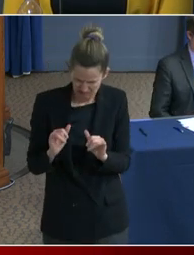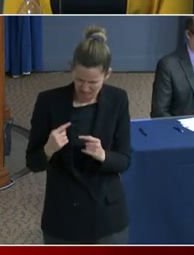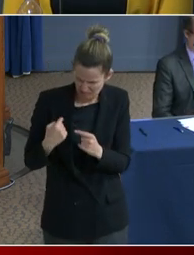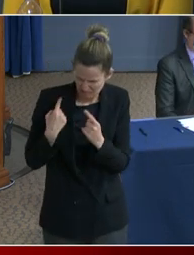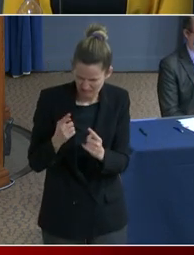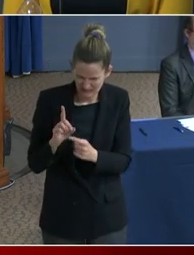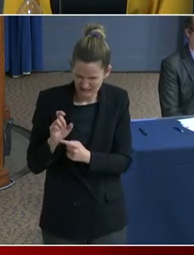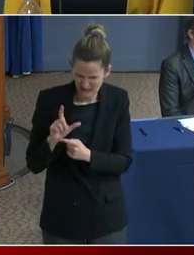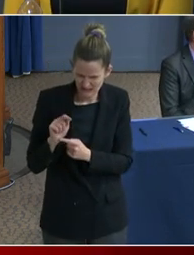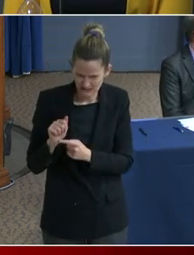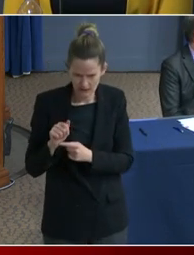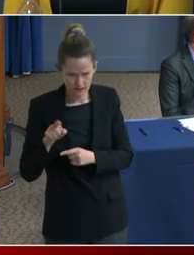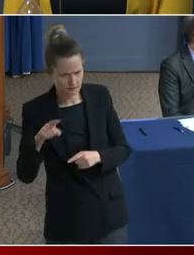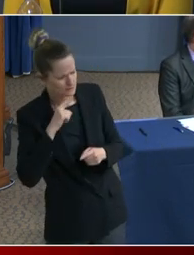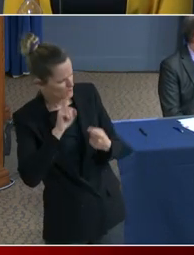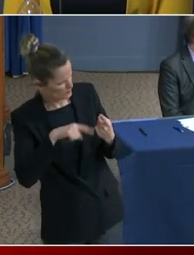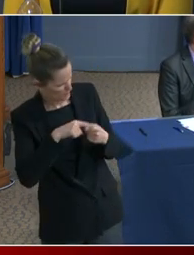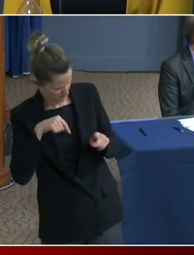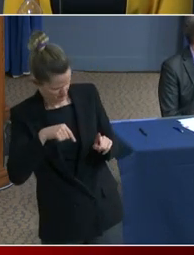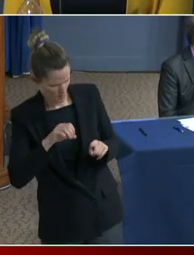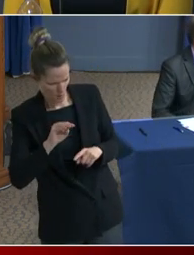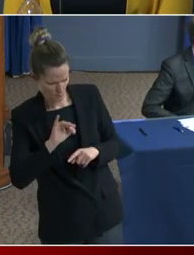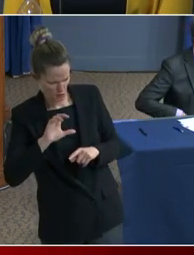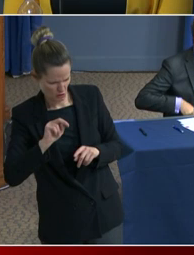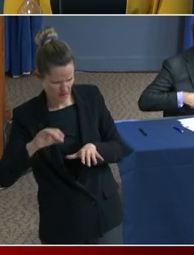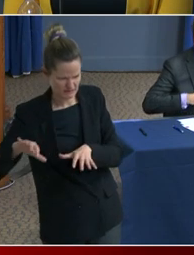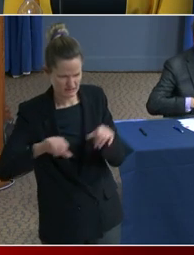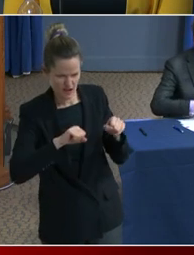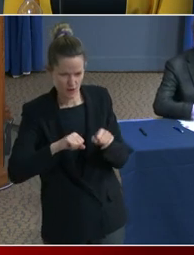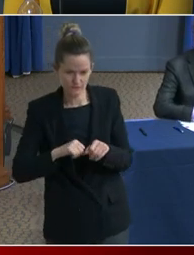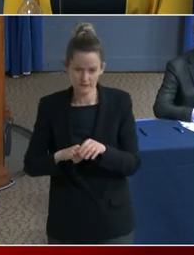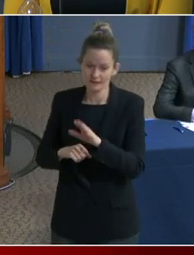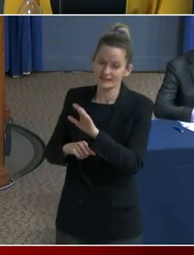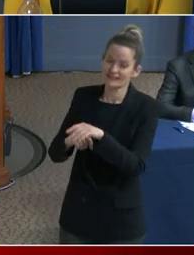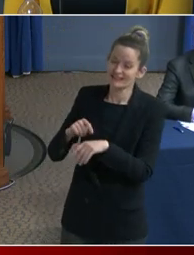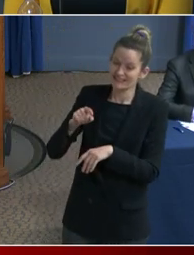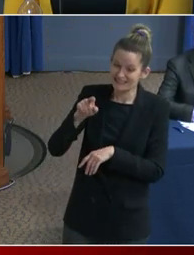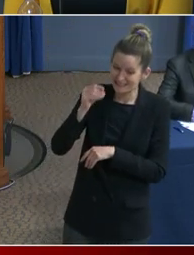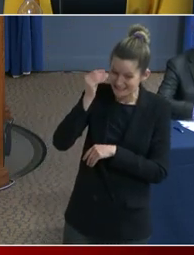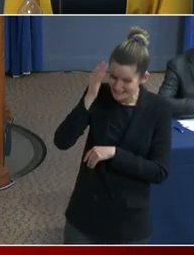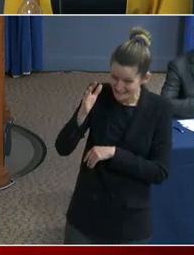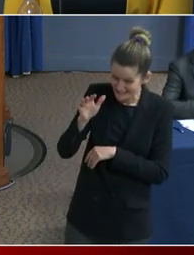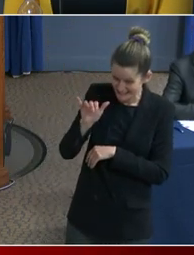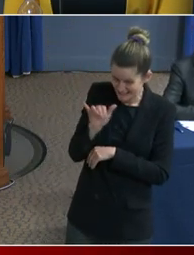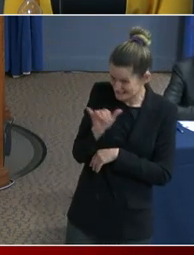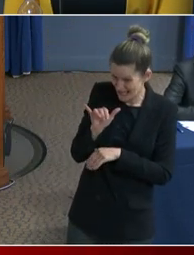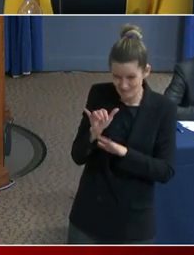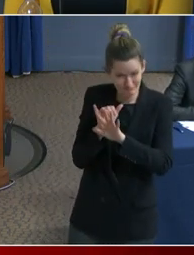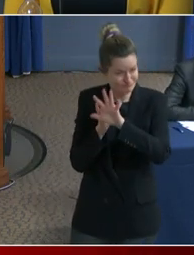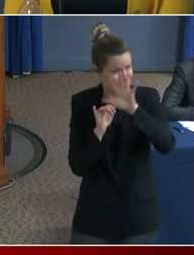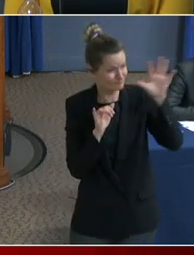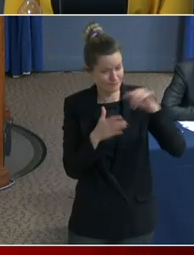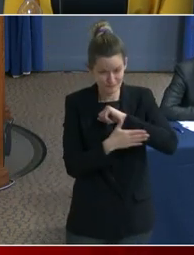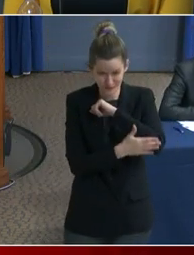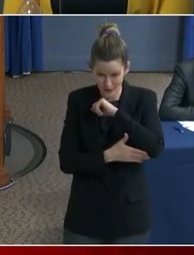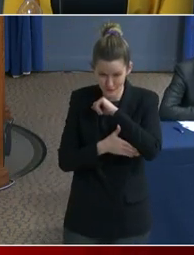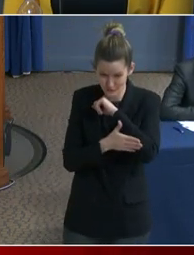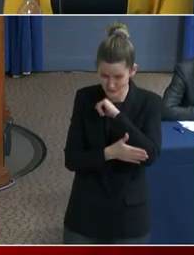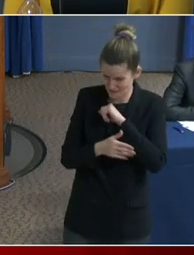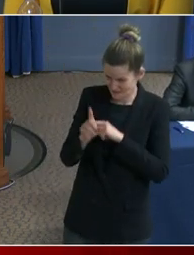over. Yes, sir, as it has in the rest of the country. That's been the status quo for the U.S.